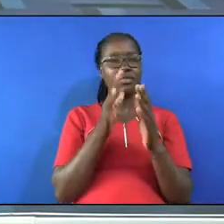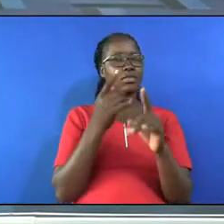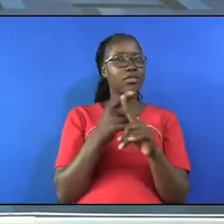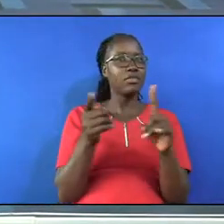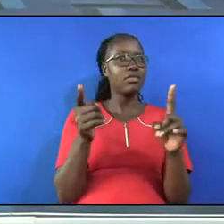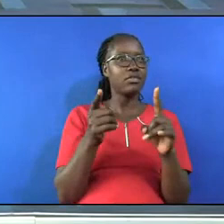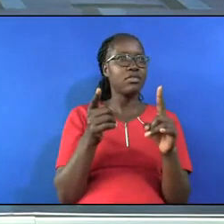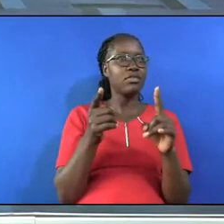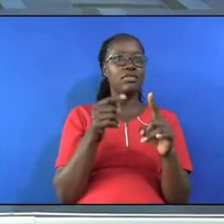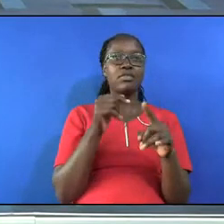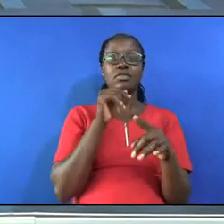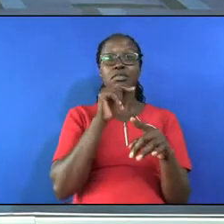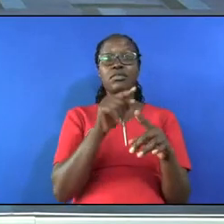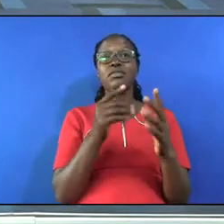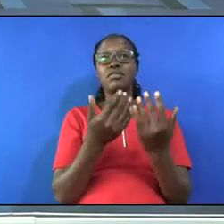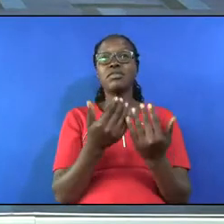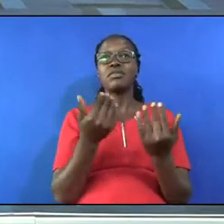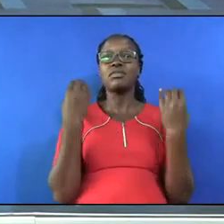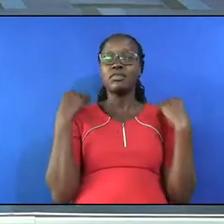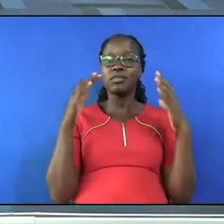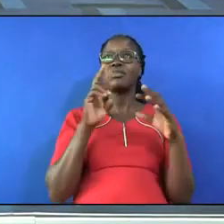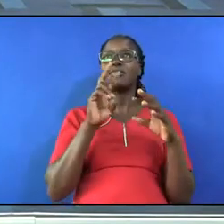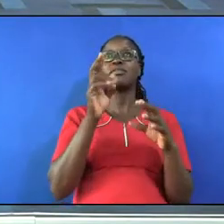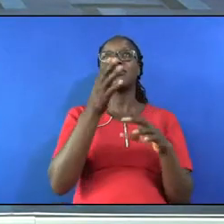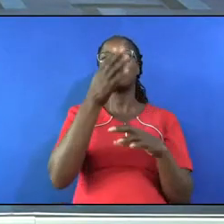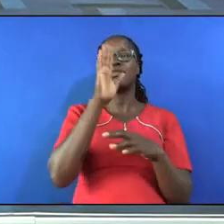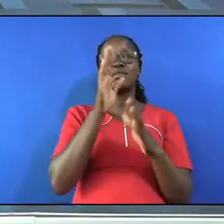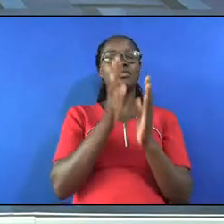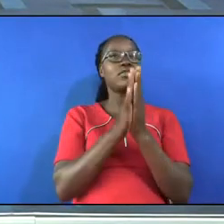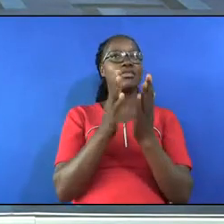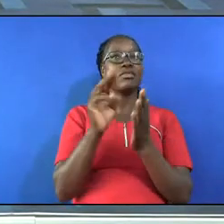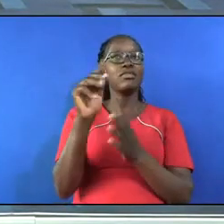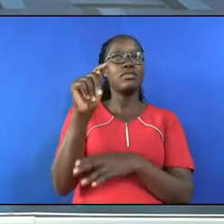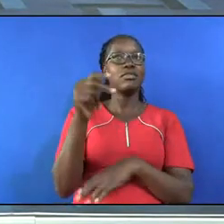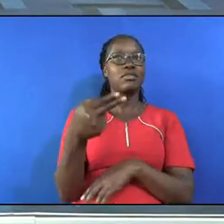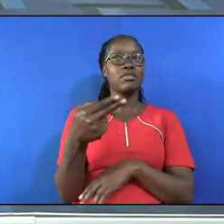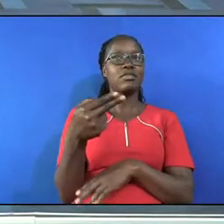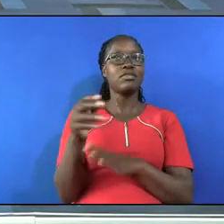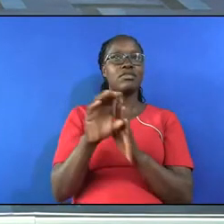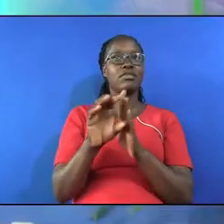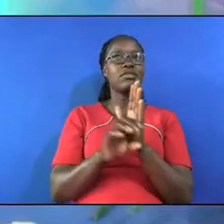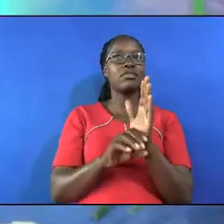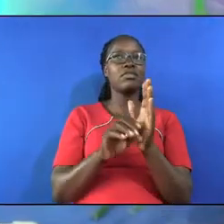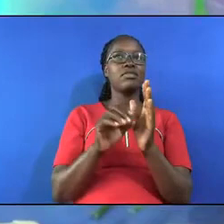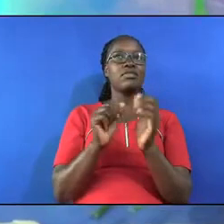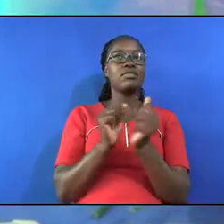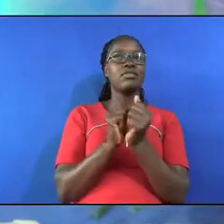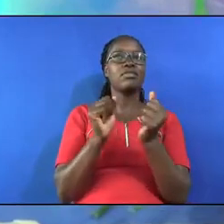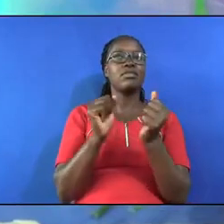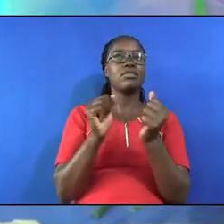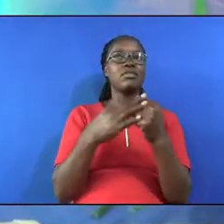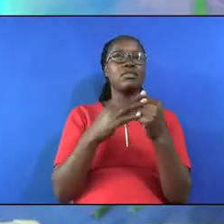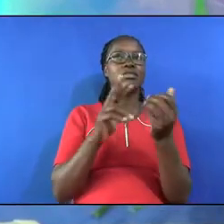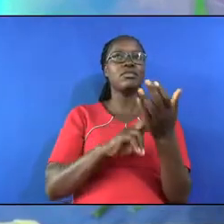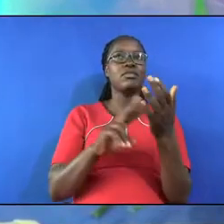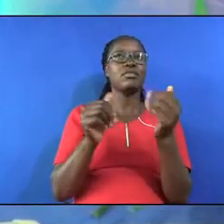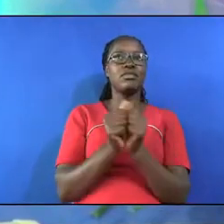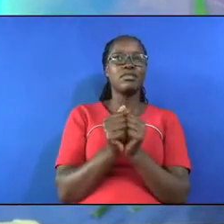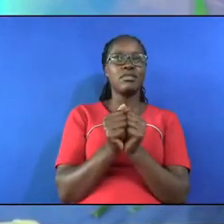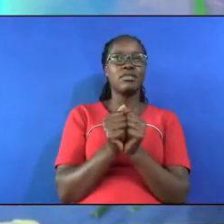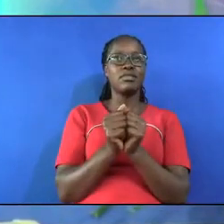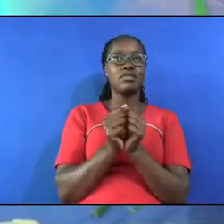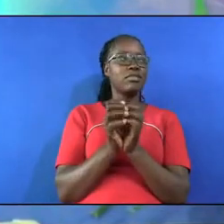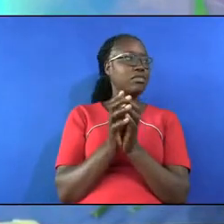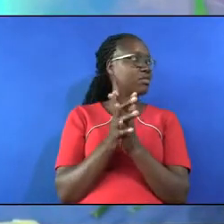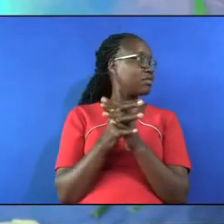But his angel sees God. Amen? Let's read the book of Matthew chapter 18, verse 10. Matthew chapter 18, verse